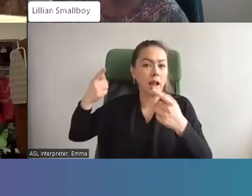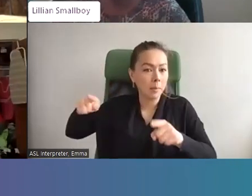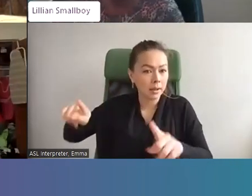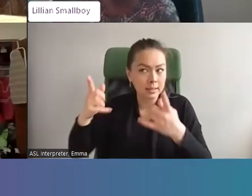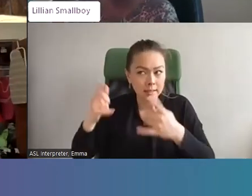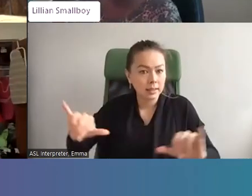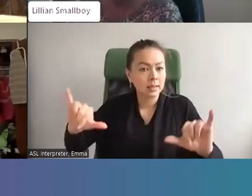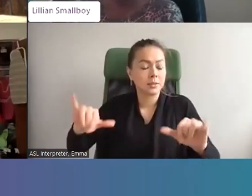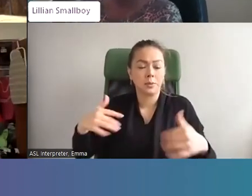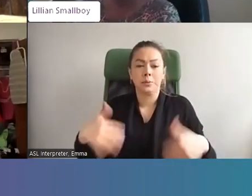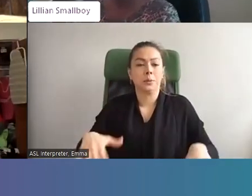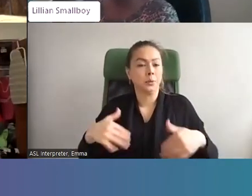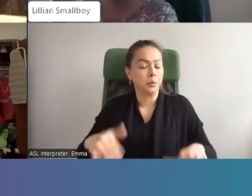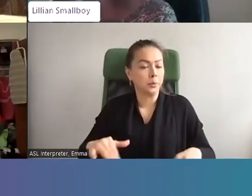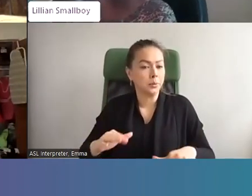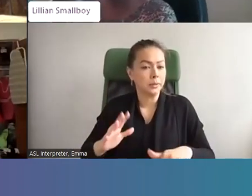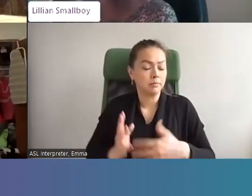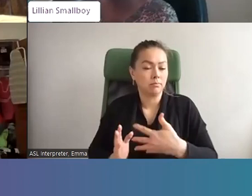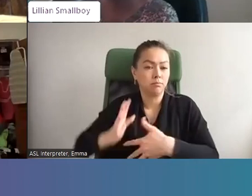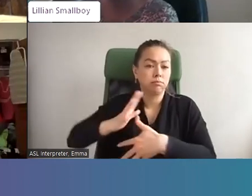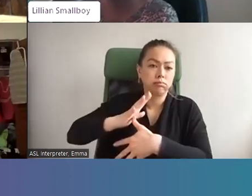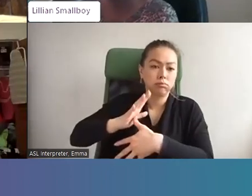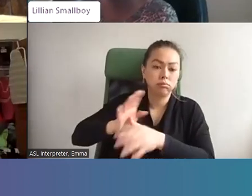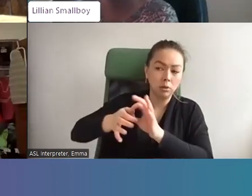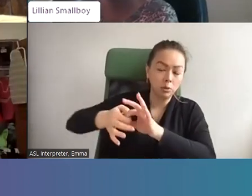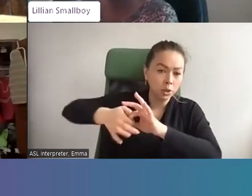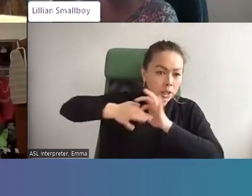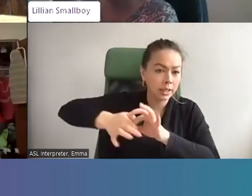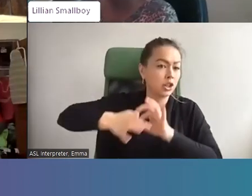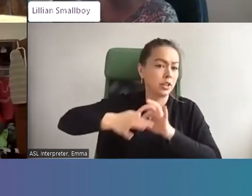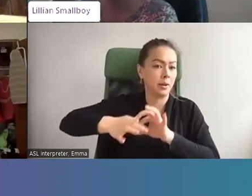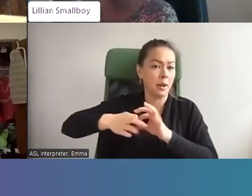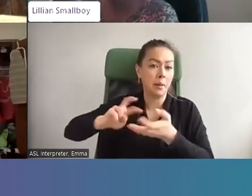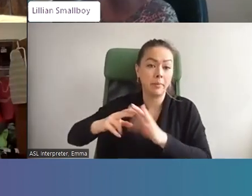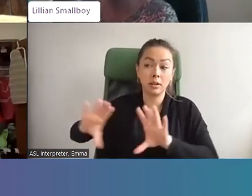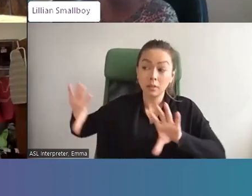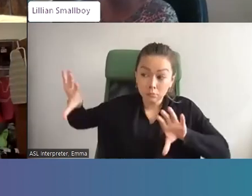and developing relationships so that we move forward together.